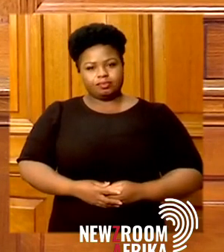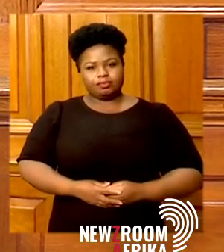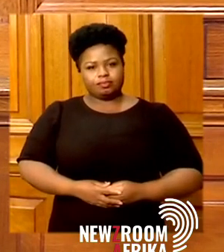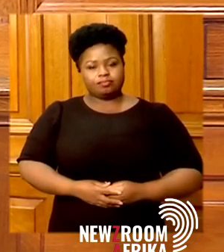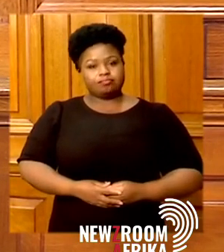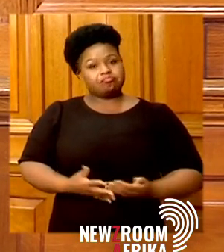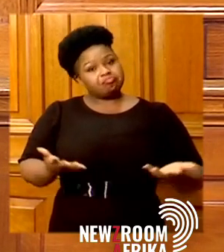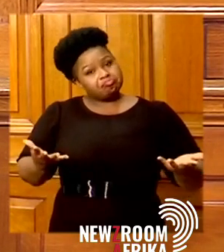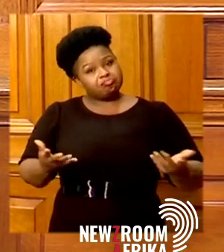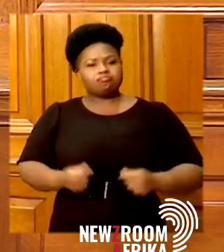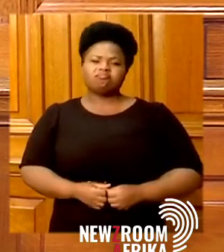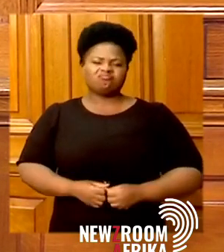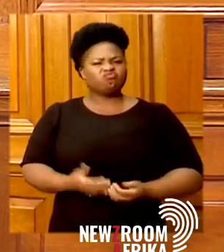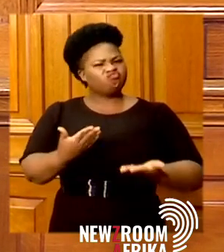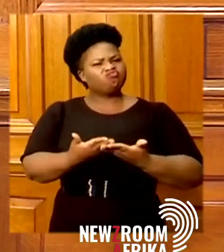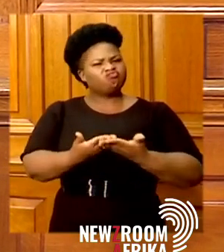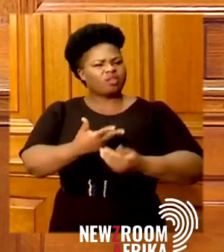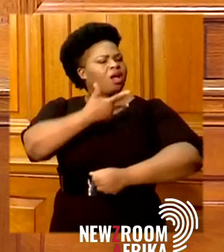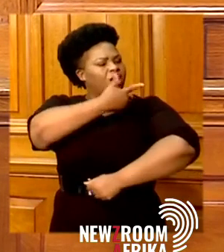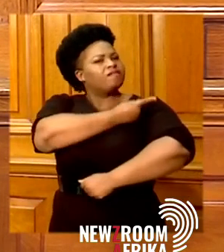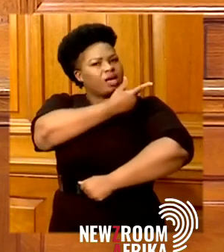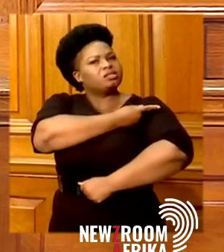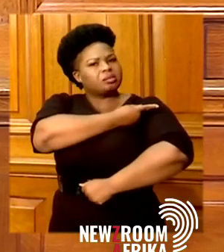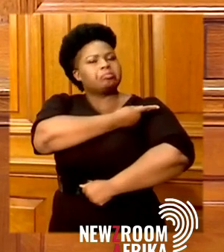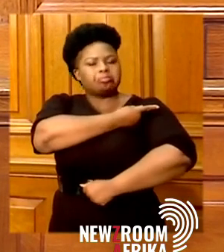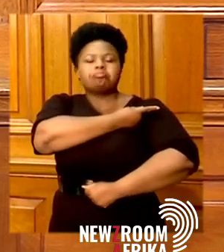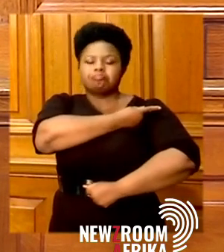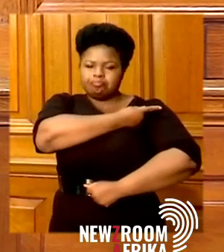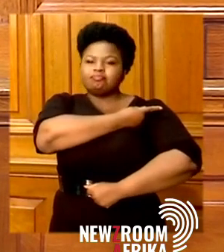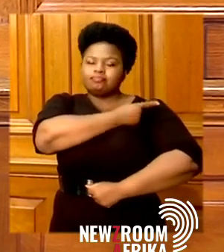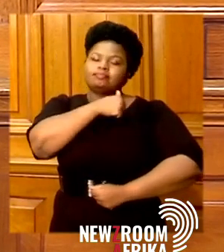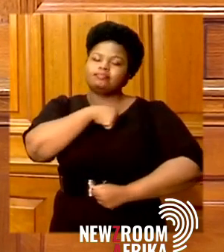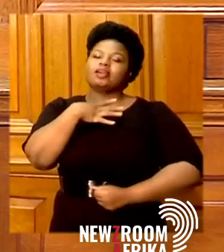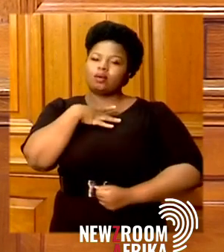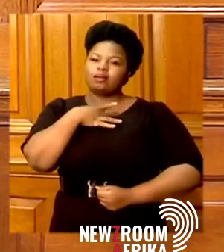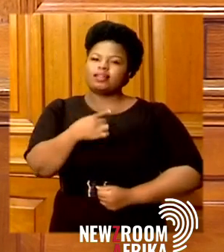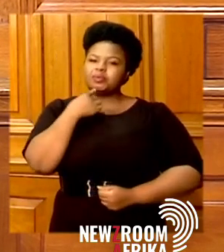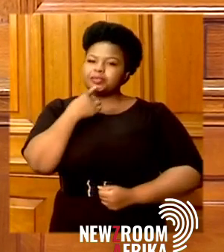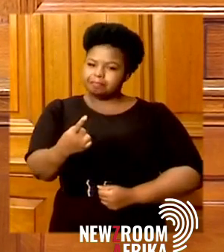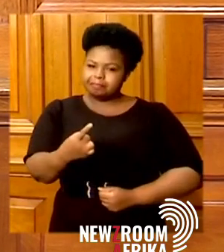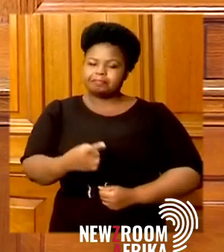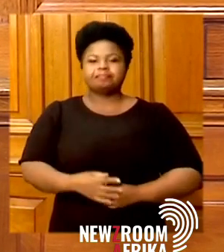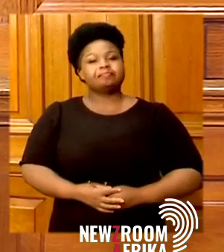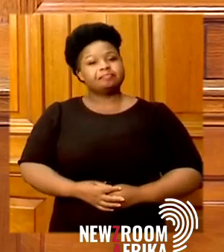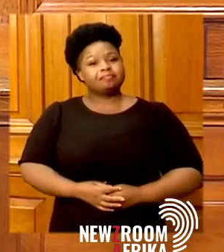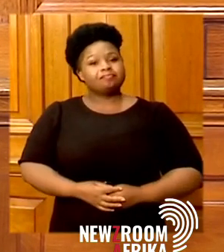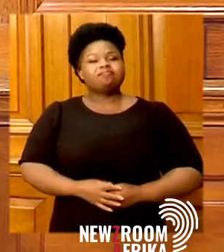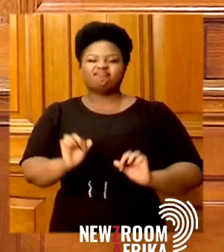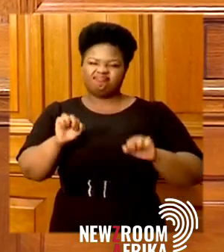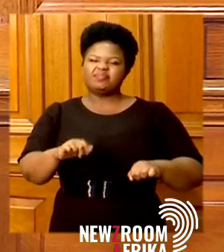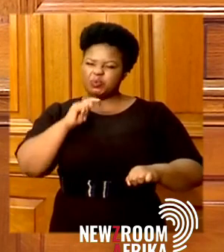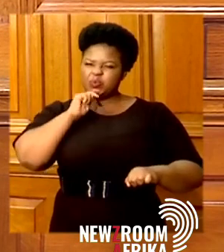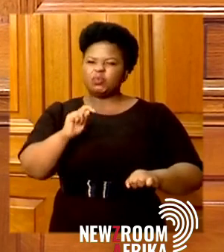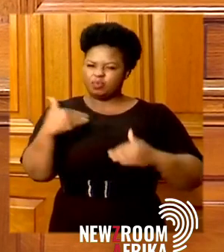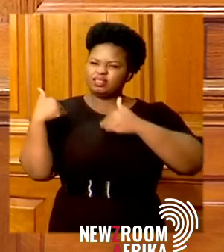So from a vaccine availability point of view, I'd like to say that we will be